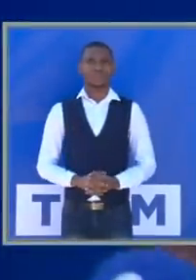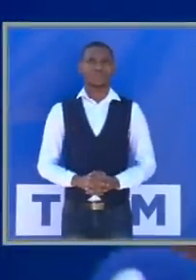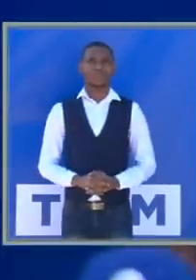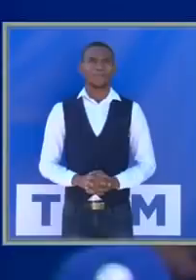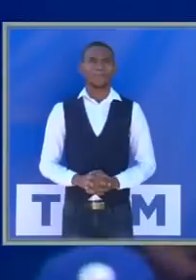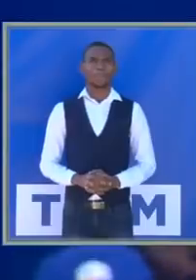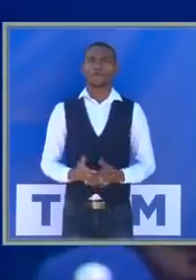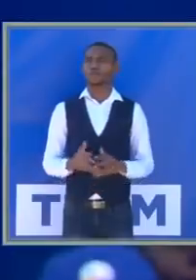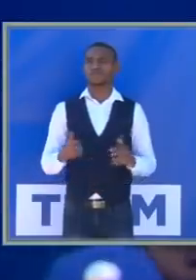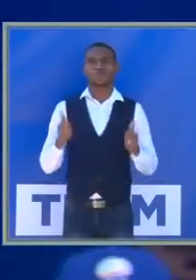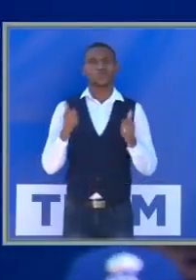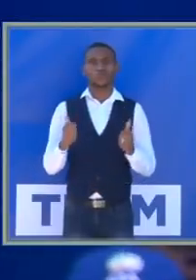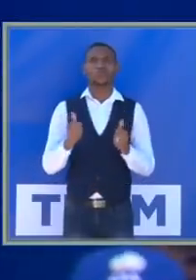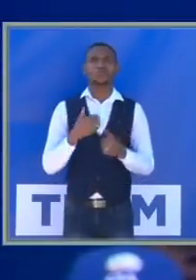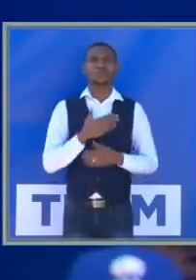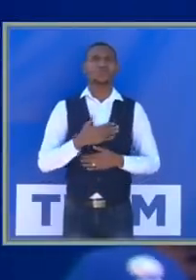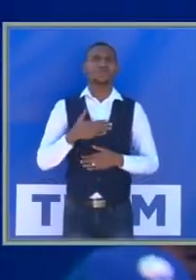Man, it's good to be home.